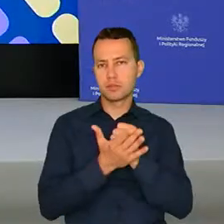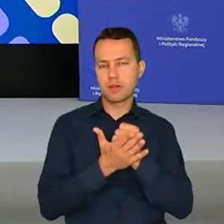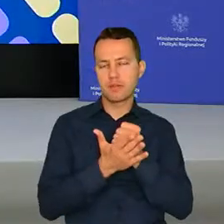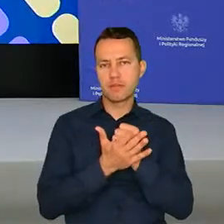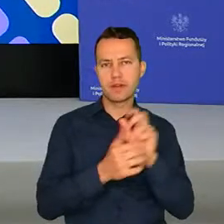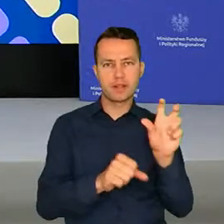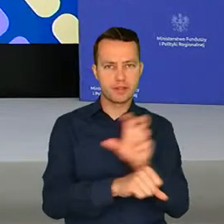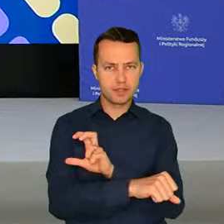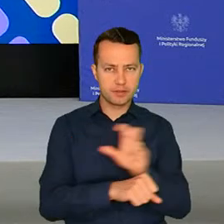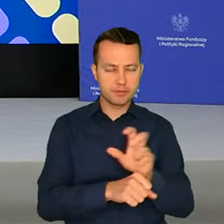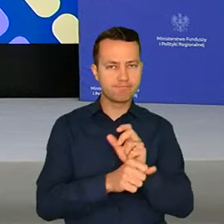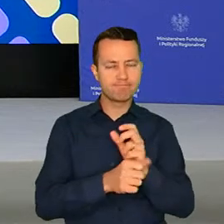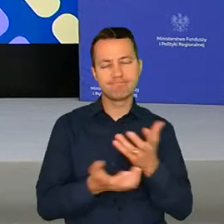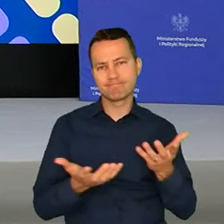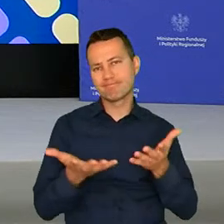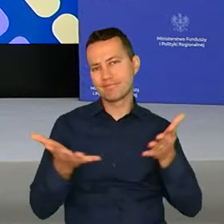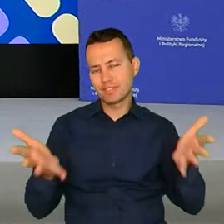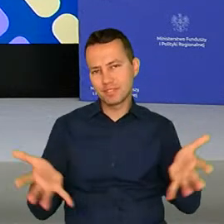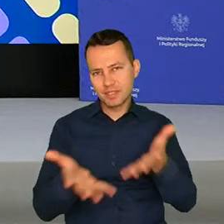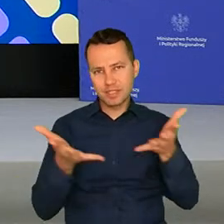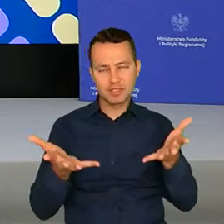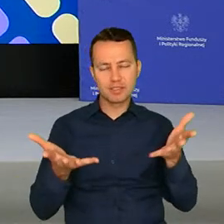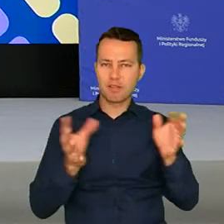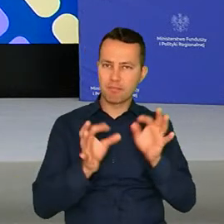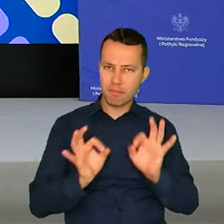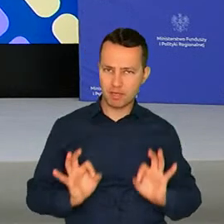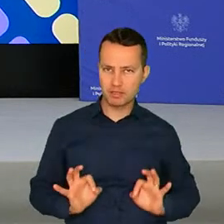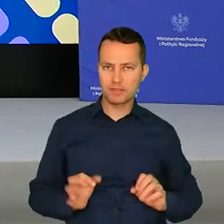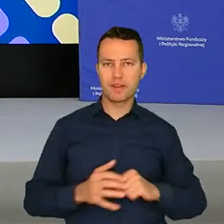issues. I would like to encourage you